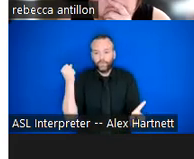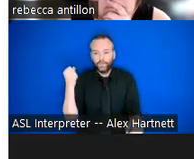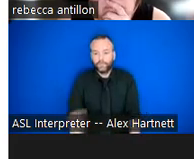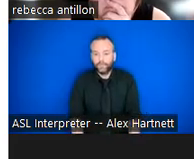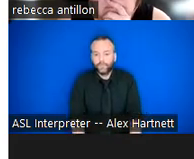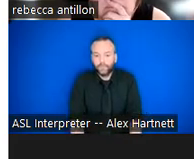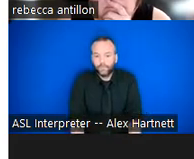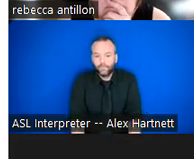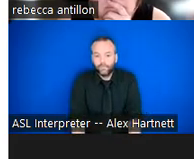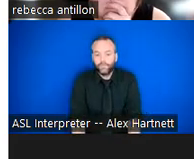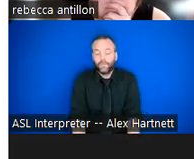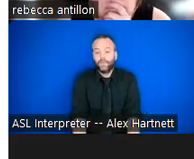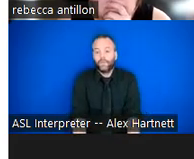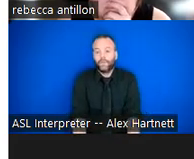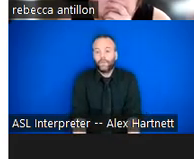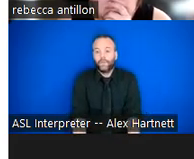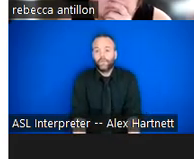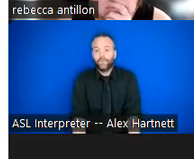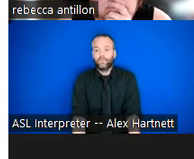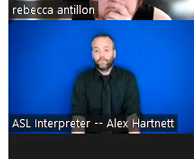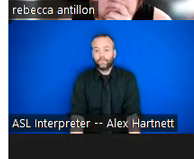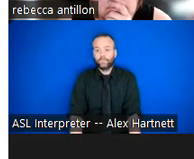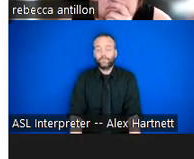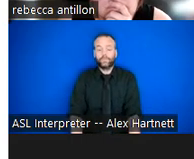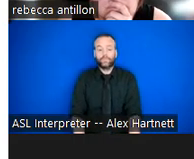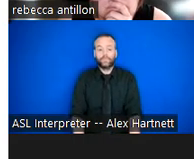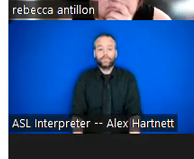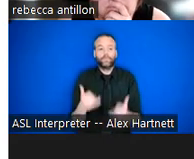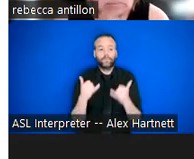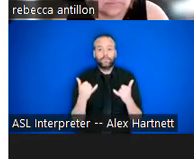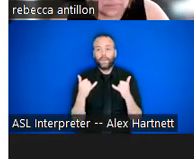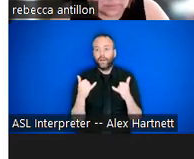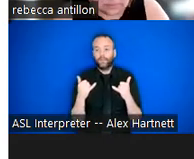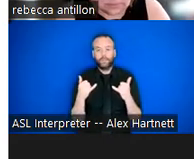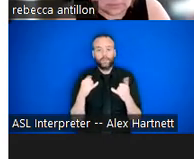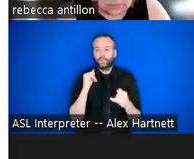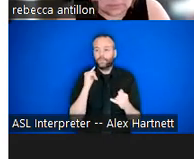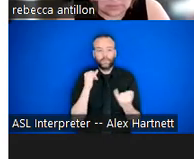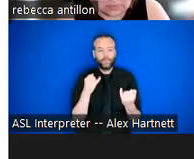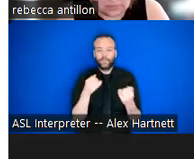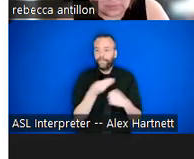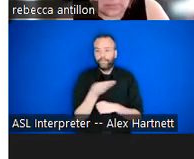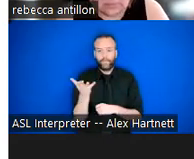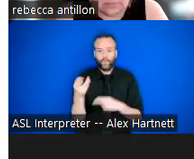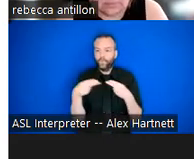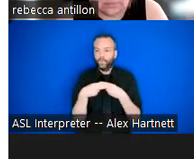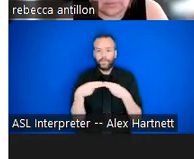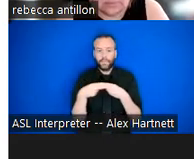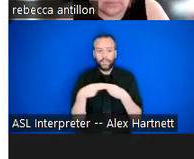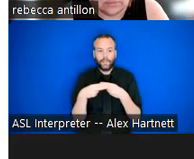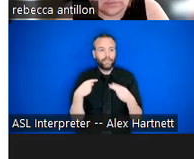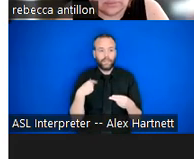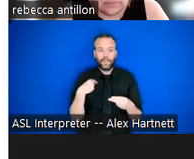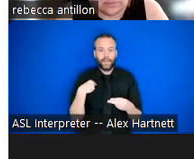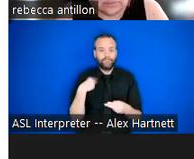me go over some of these last slides. And if there's additional questions, again, feel free to put them in the chat. Learning opportunities. These are some